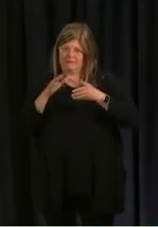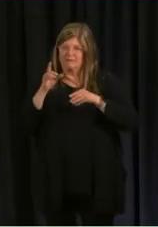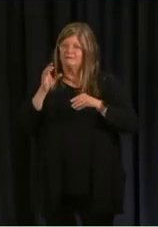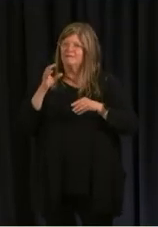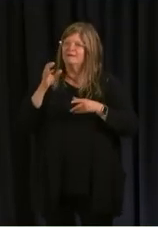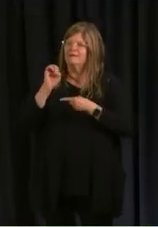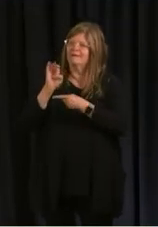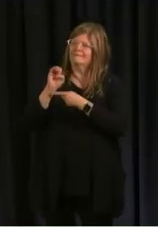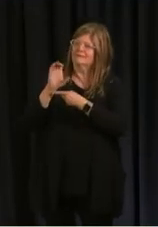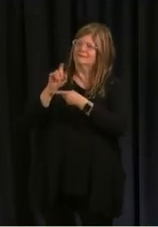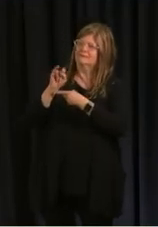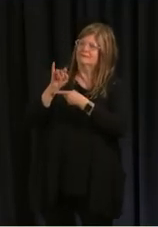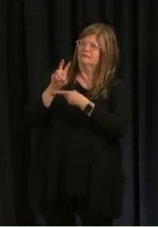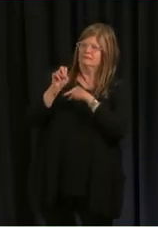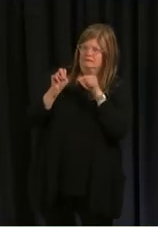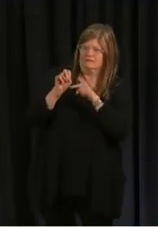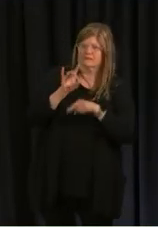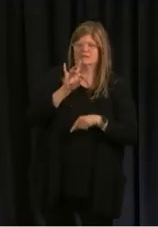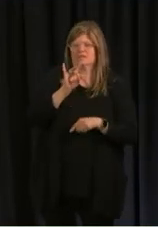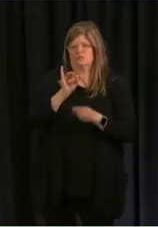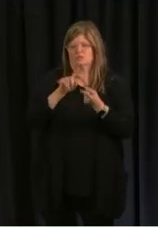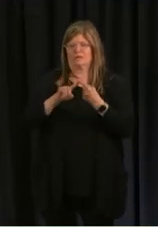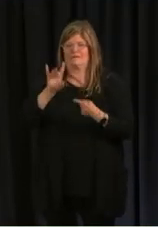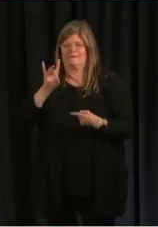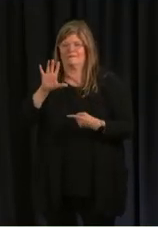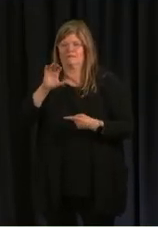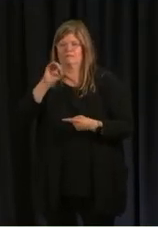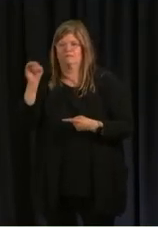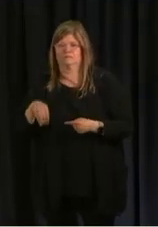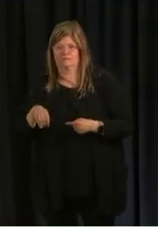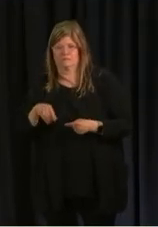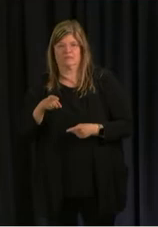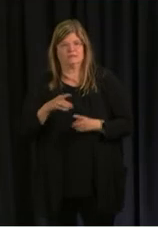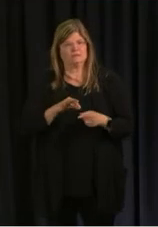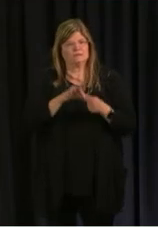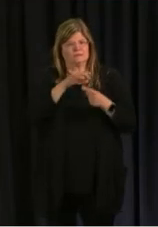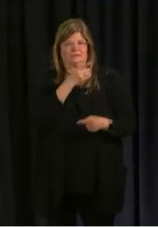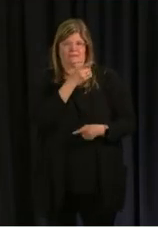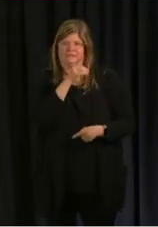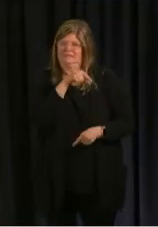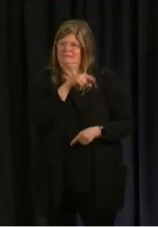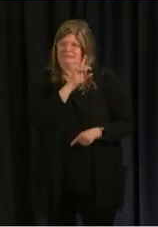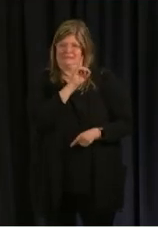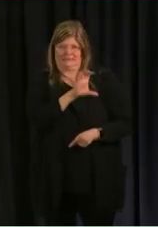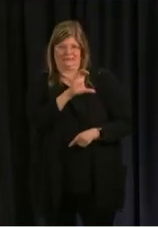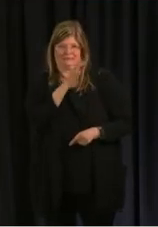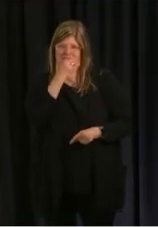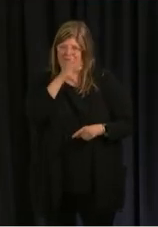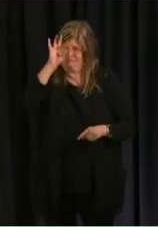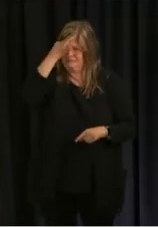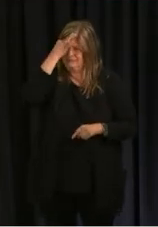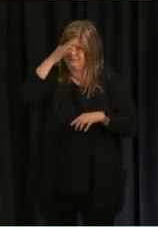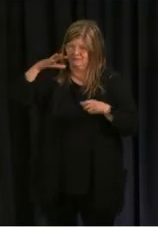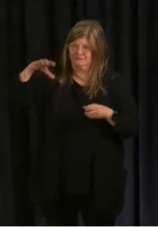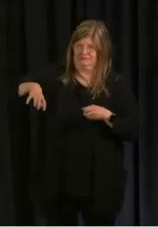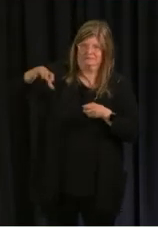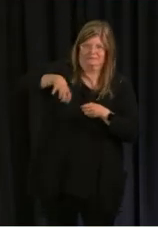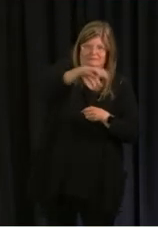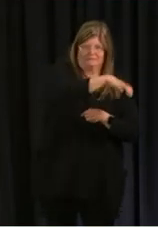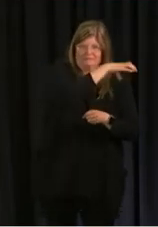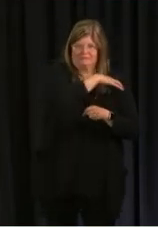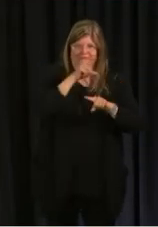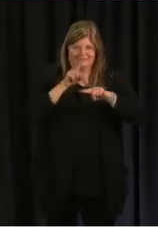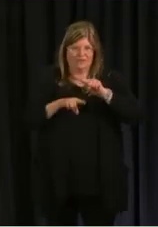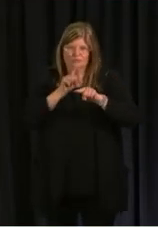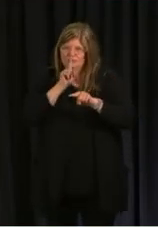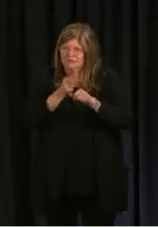85%. The District of Columbia is just so unique with those federal entities getting vaccinated that metric on the national scale